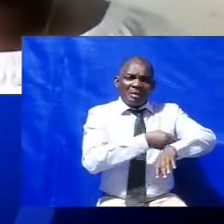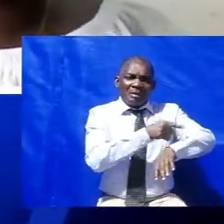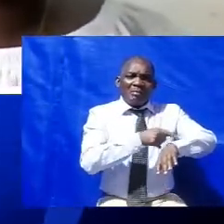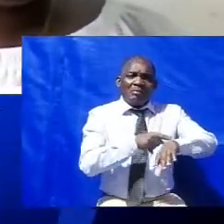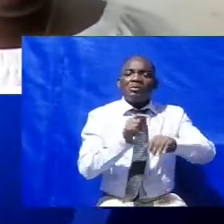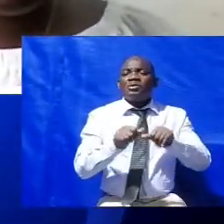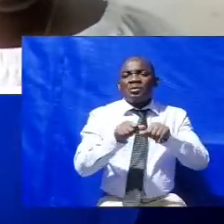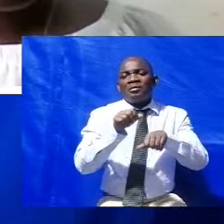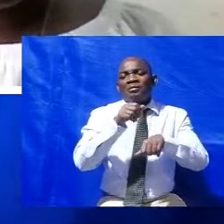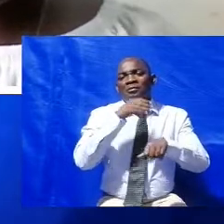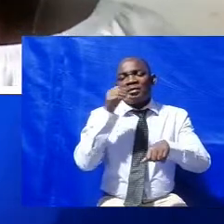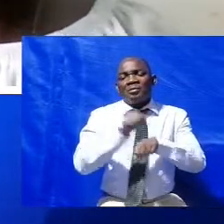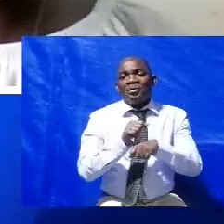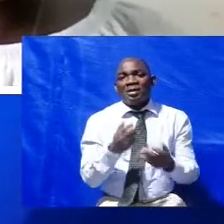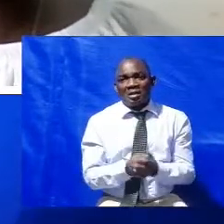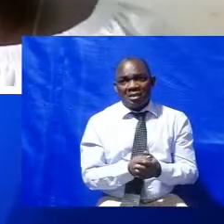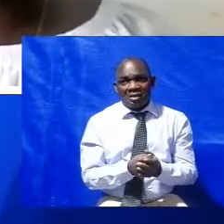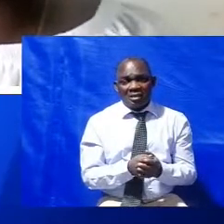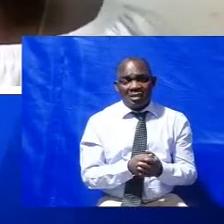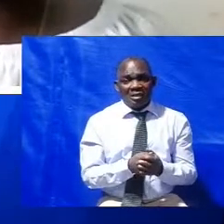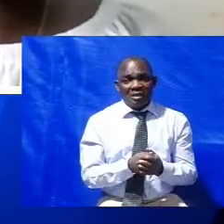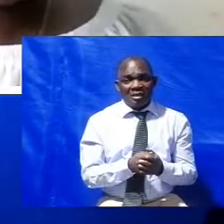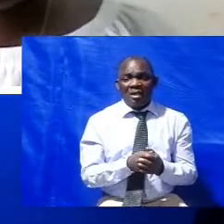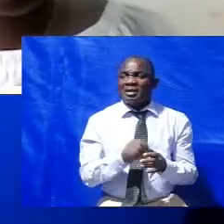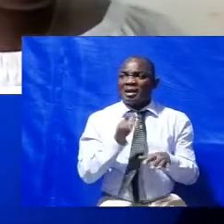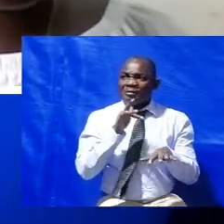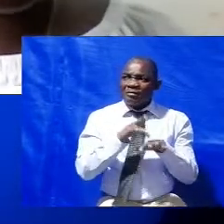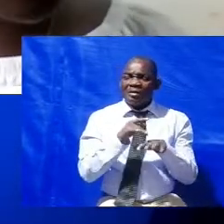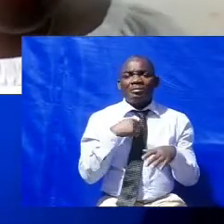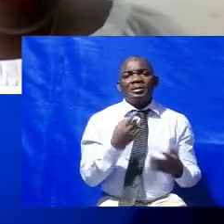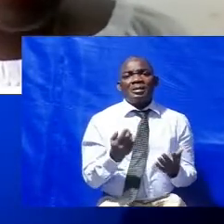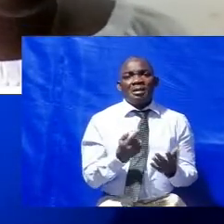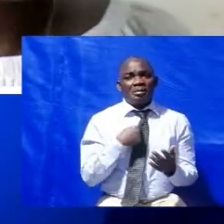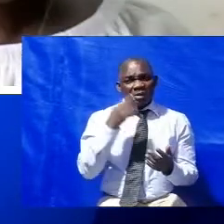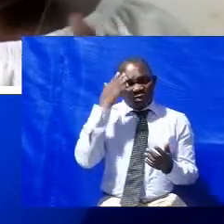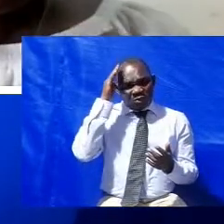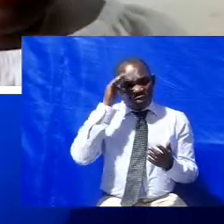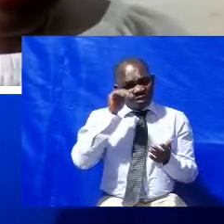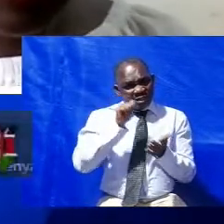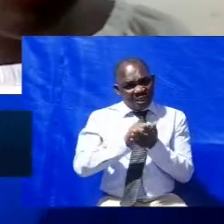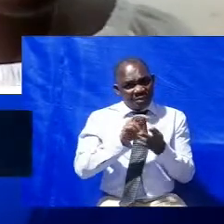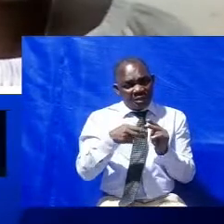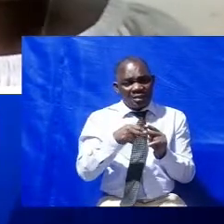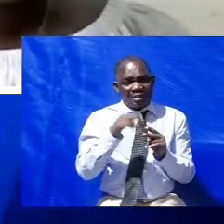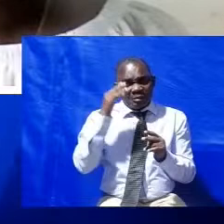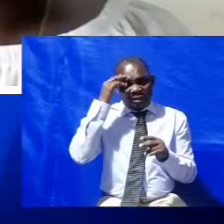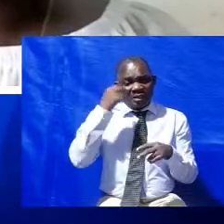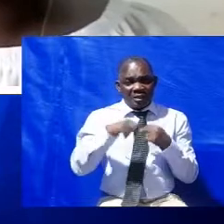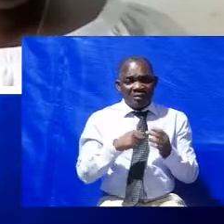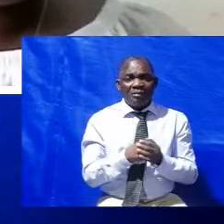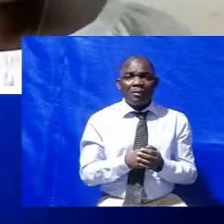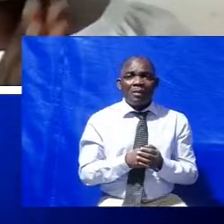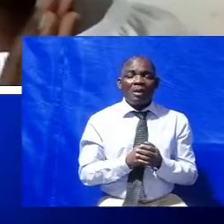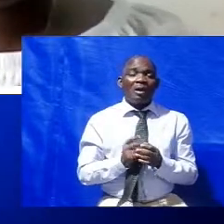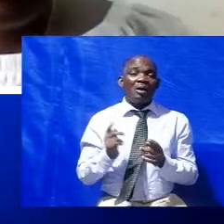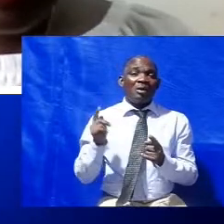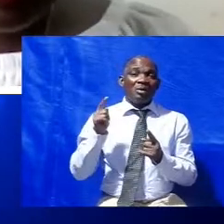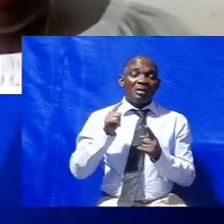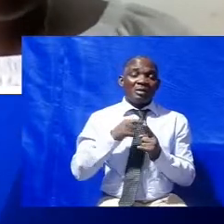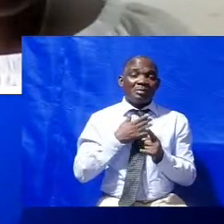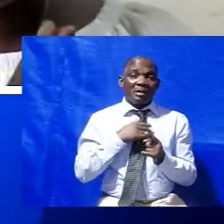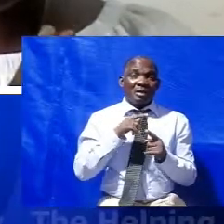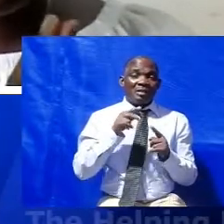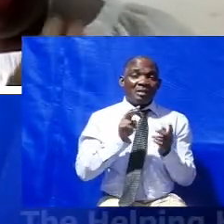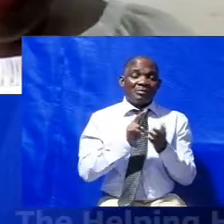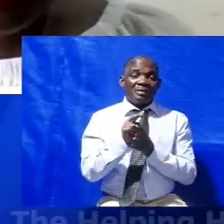myself frequently. And I didn't know it was anything related to mental health until when I got to my third